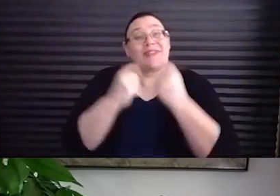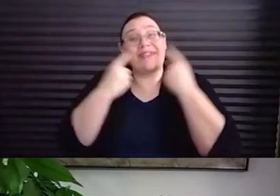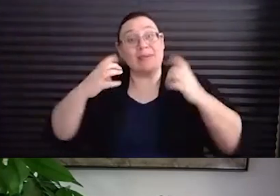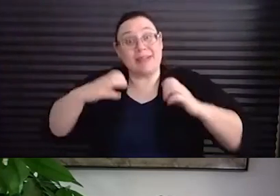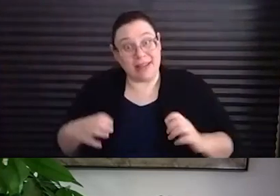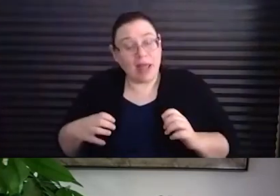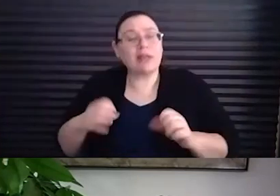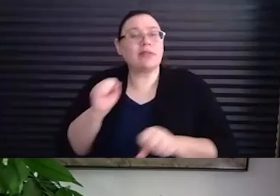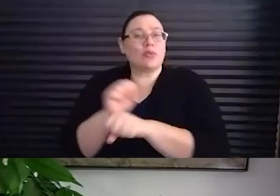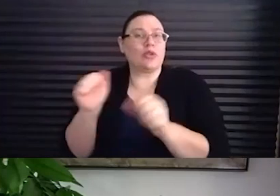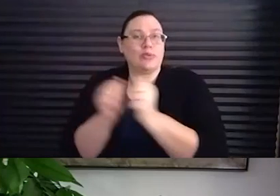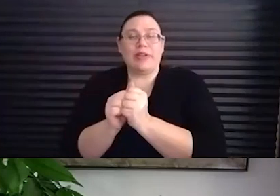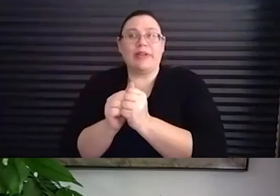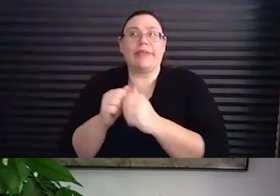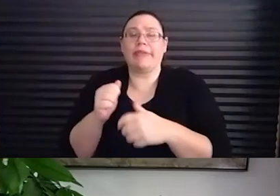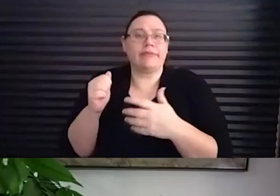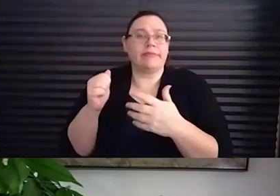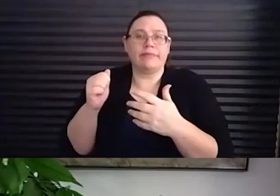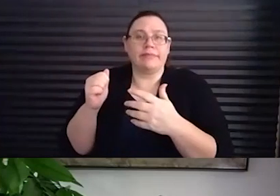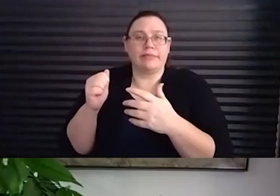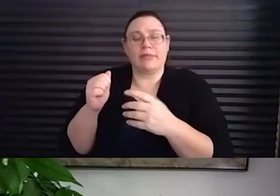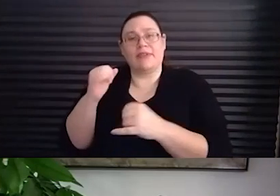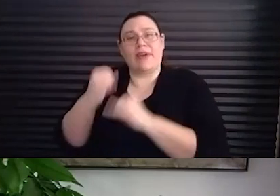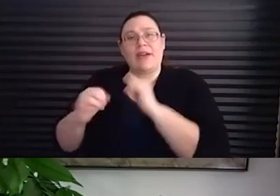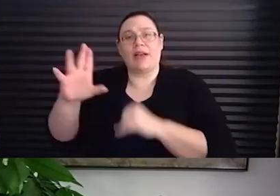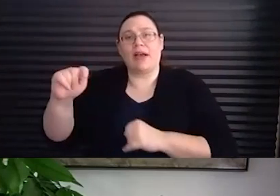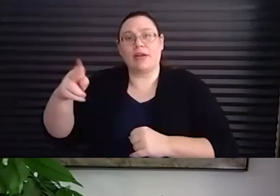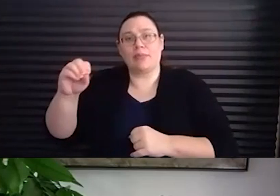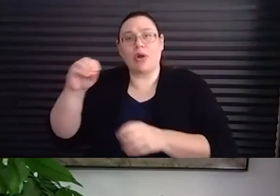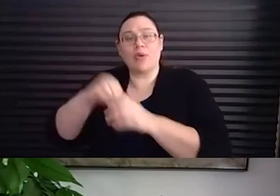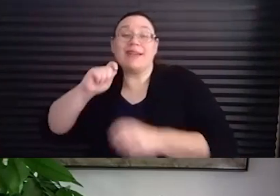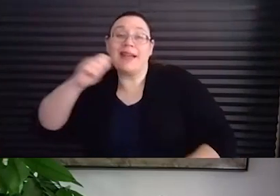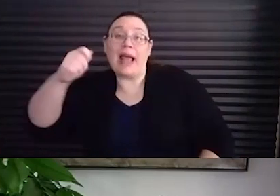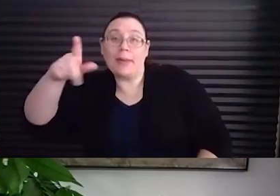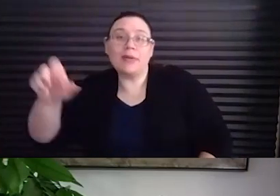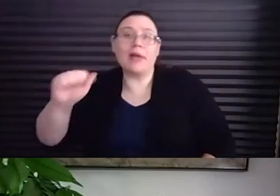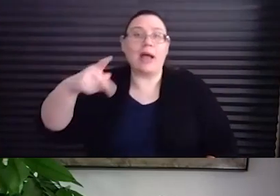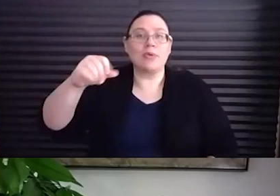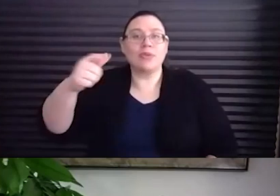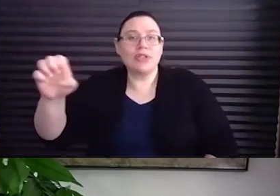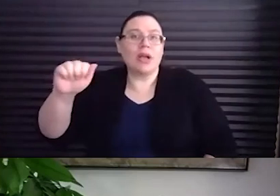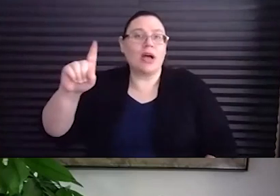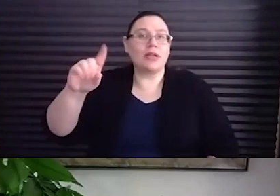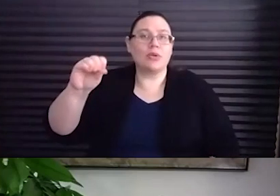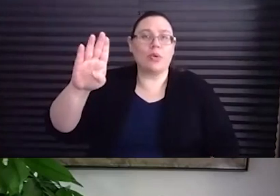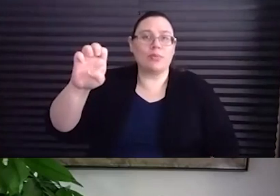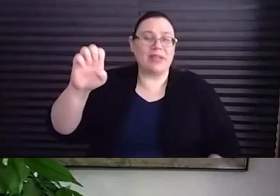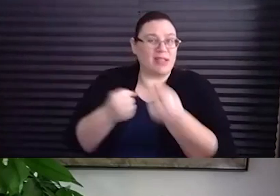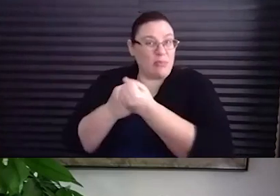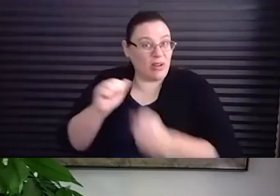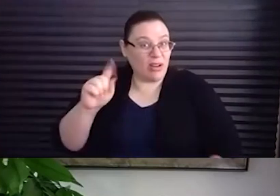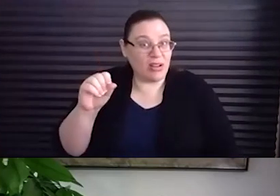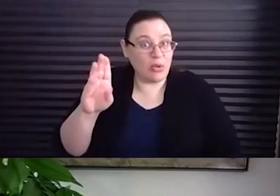that he's worked with, from working with the Final Cut Pro X team over at Apple, Apogee, and Adobe in support of Adobe Video World,